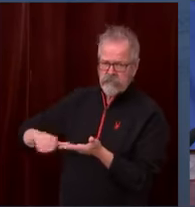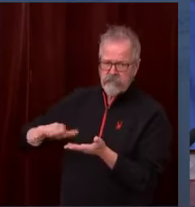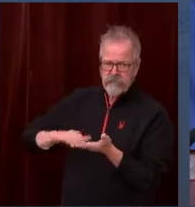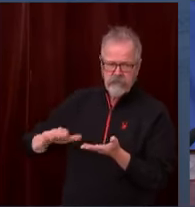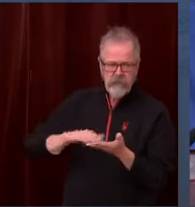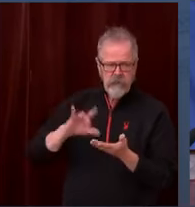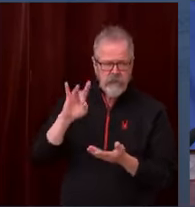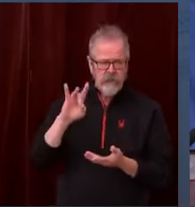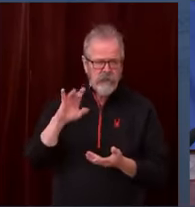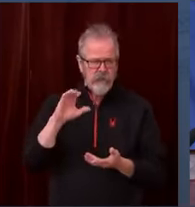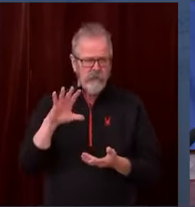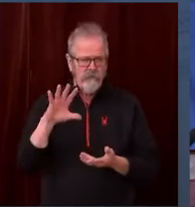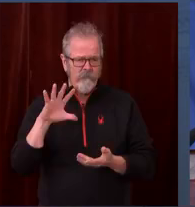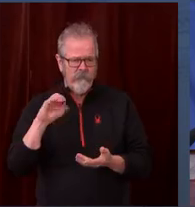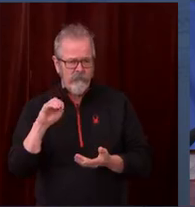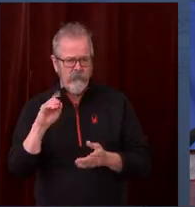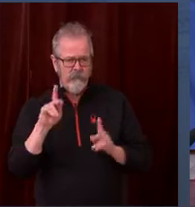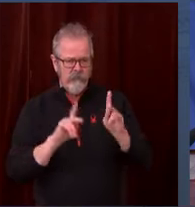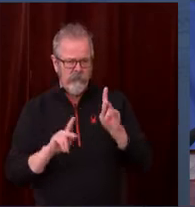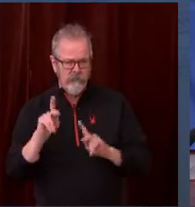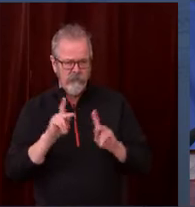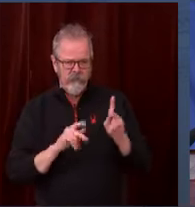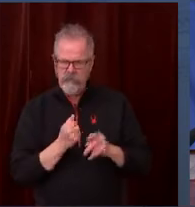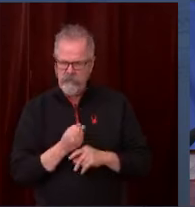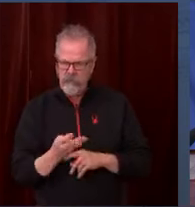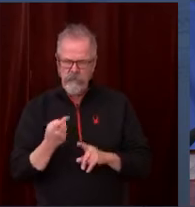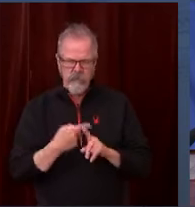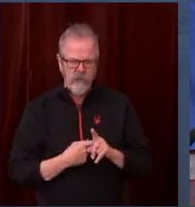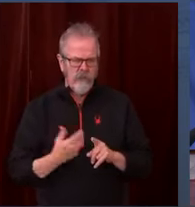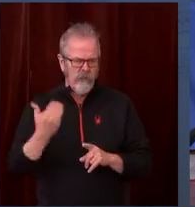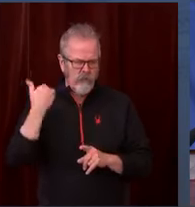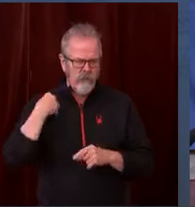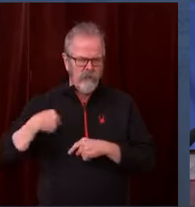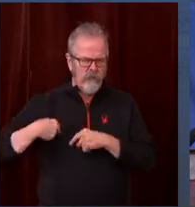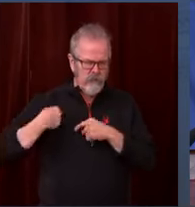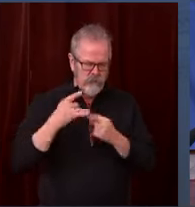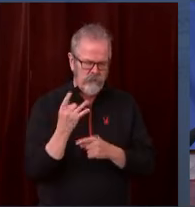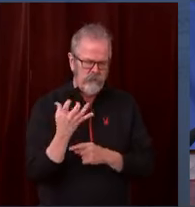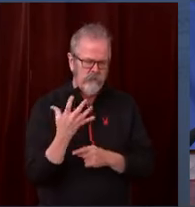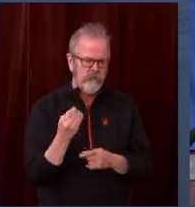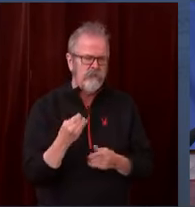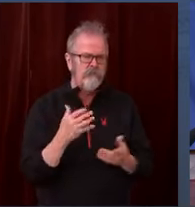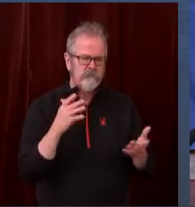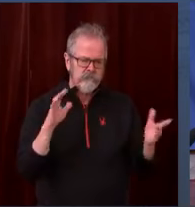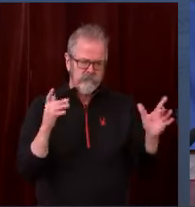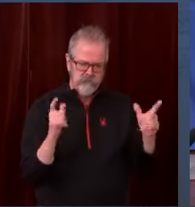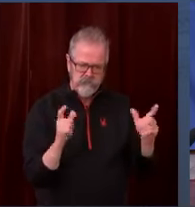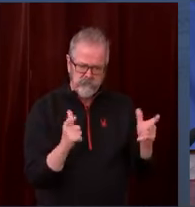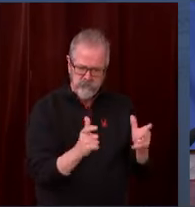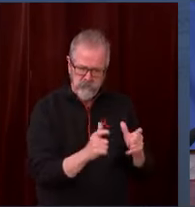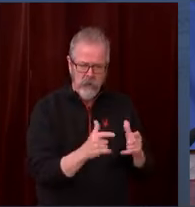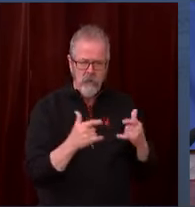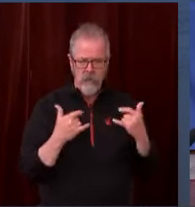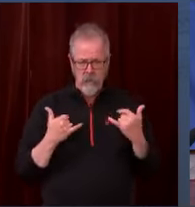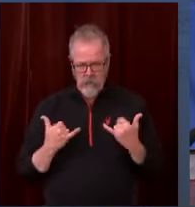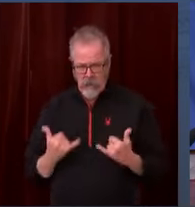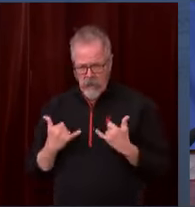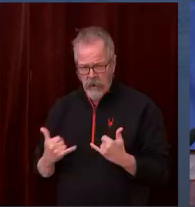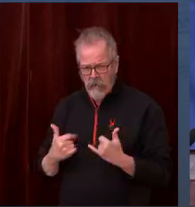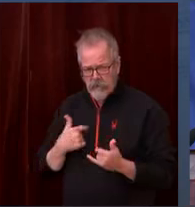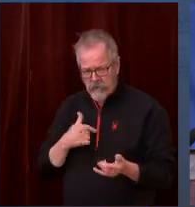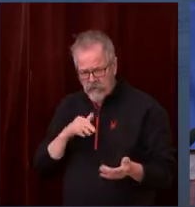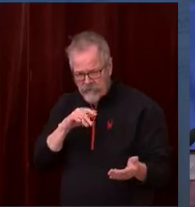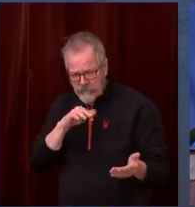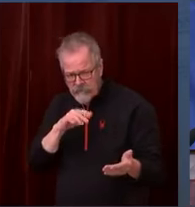ago, and we don't believe actually under the current status that it would actually have a significant improvement of